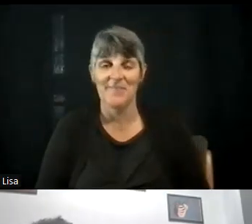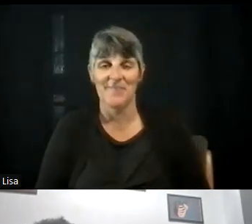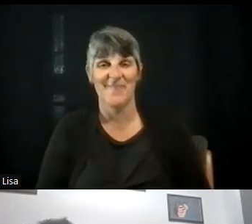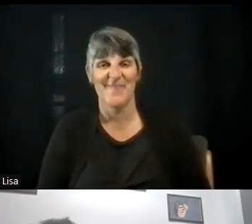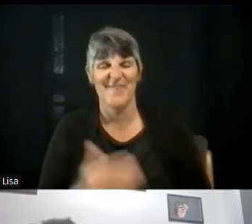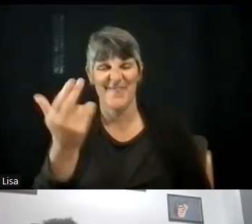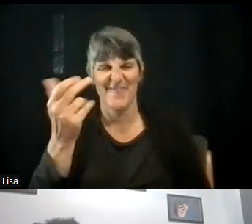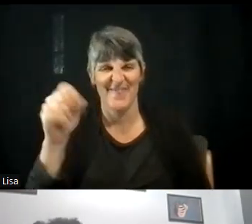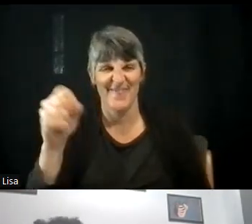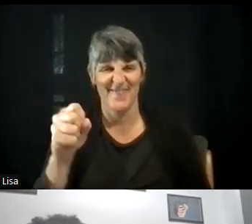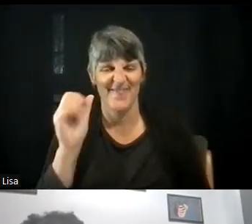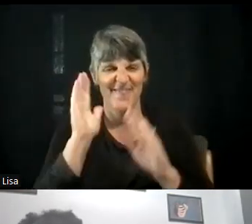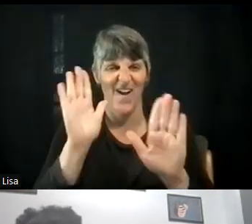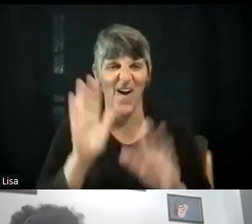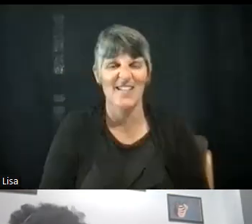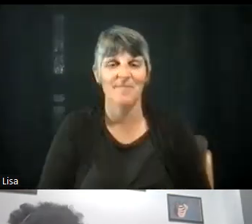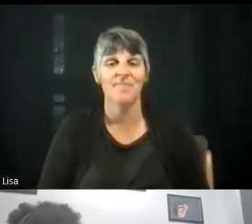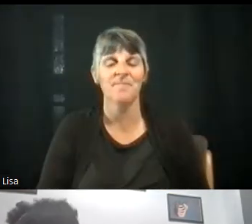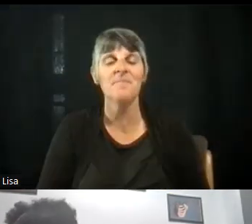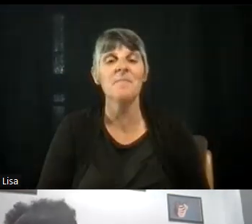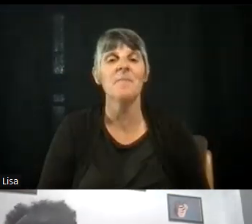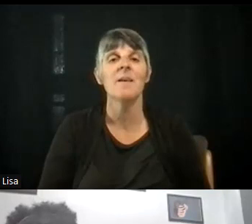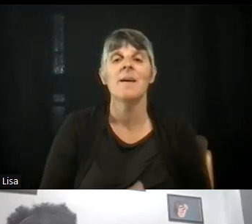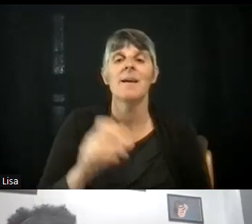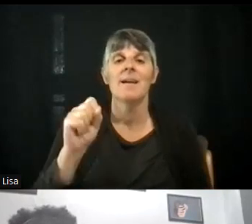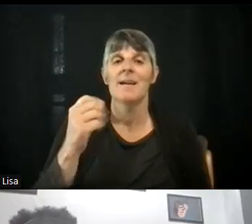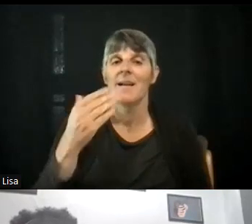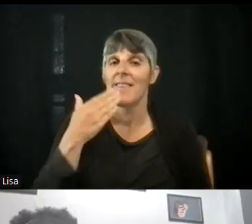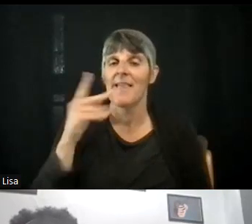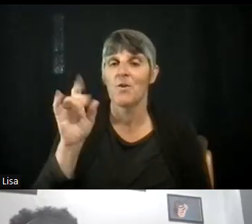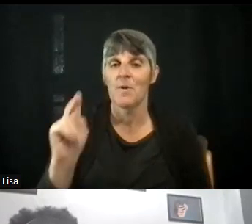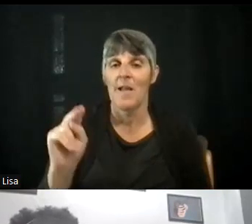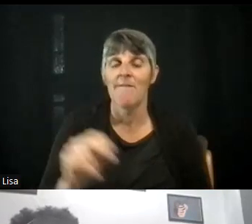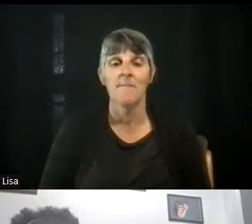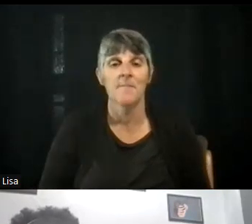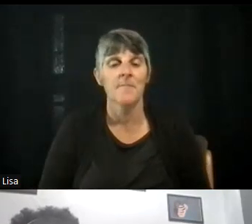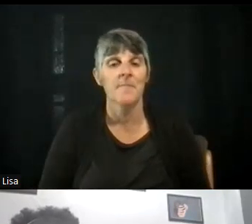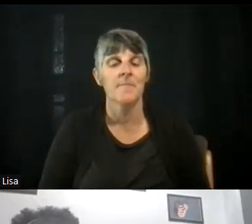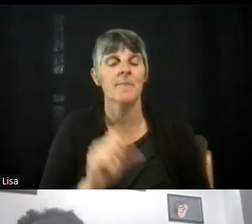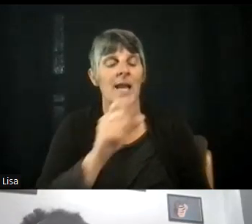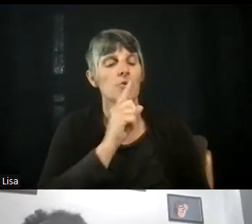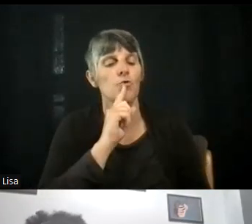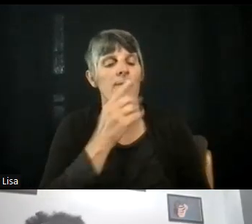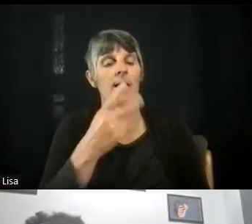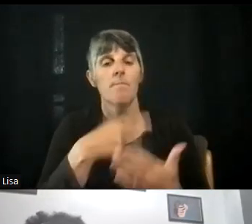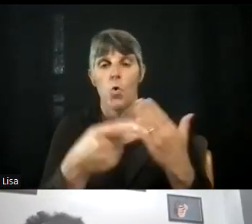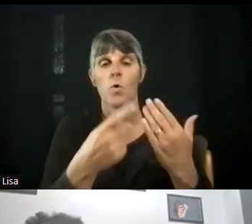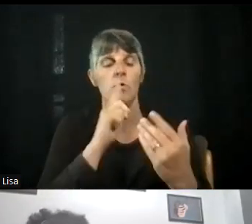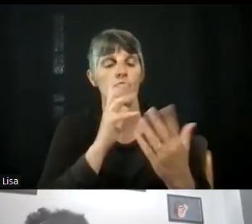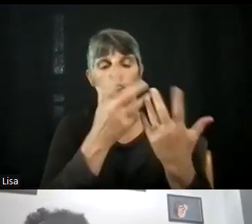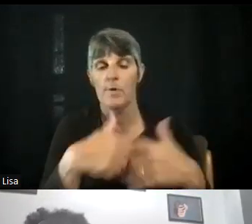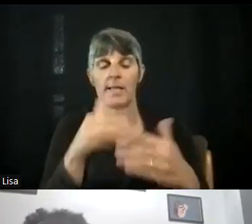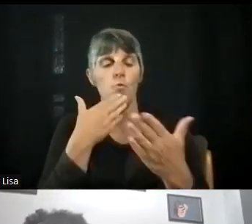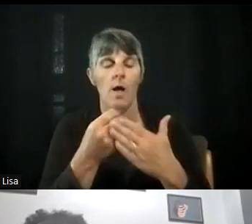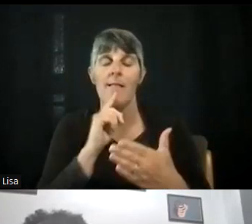Yeah, awesome. Yeah, so Thank you. I Thank just you, think Kevin. Sure thing. Yeah, the program went really well, and they're